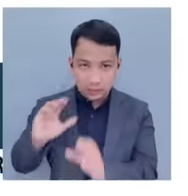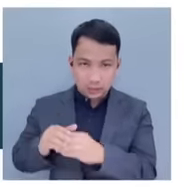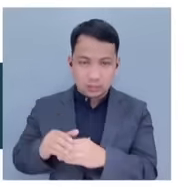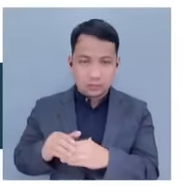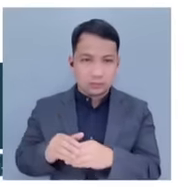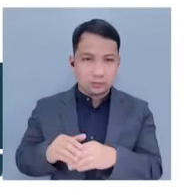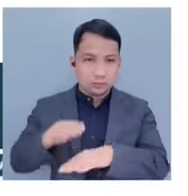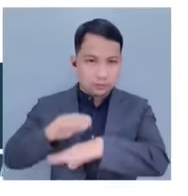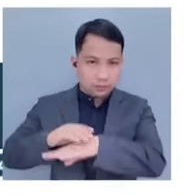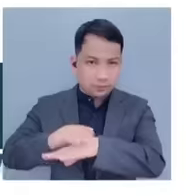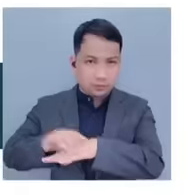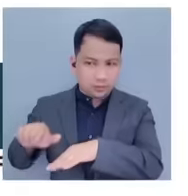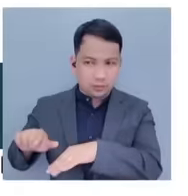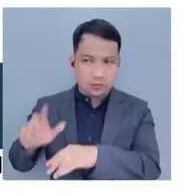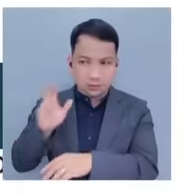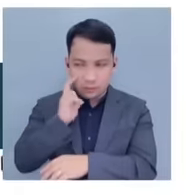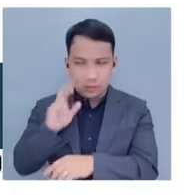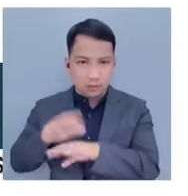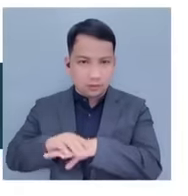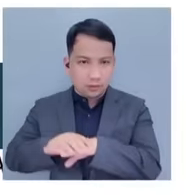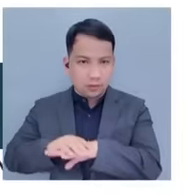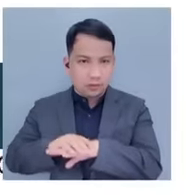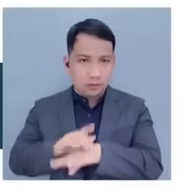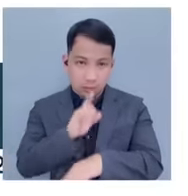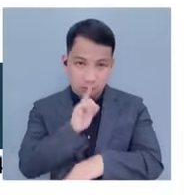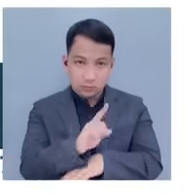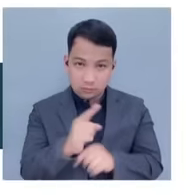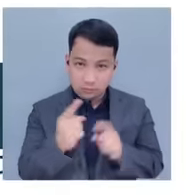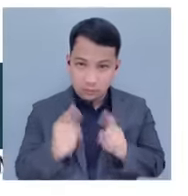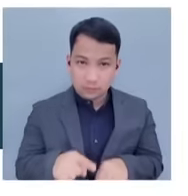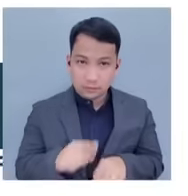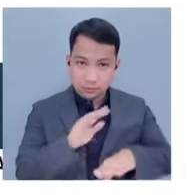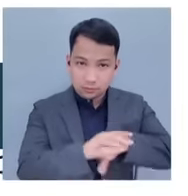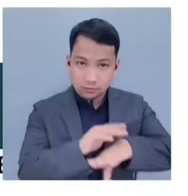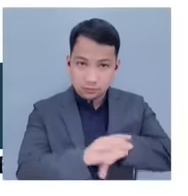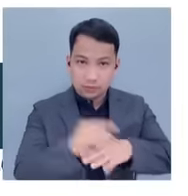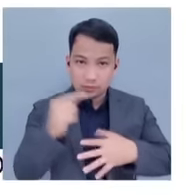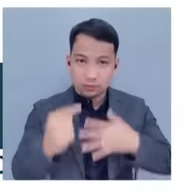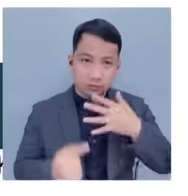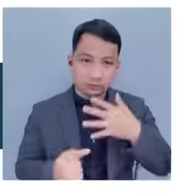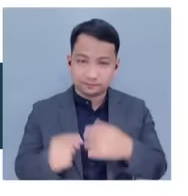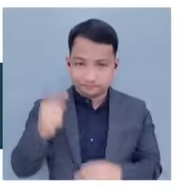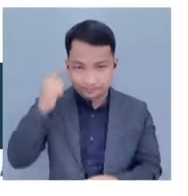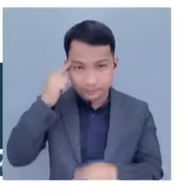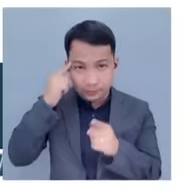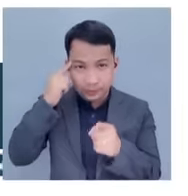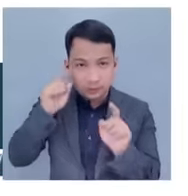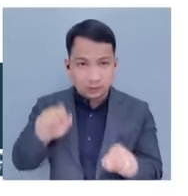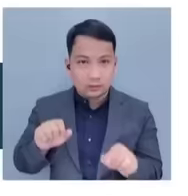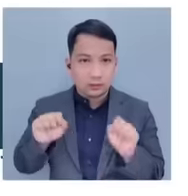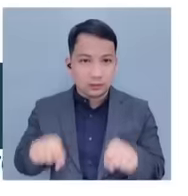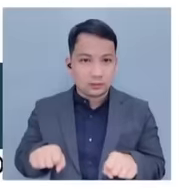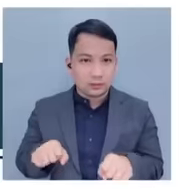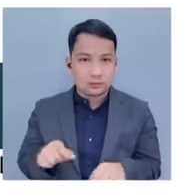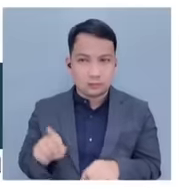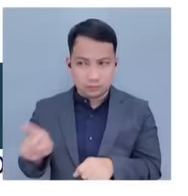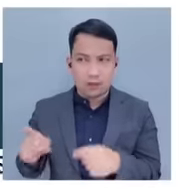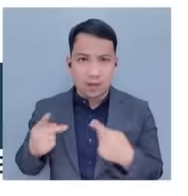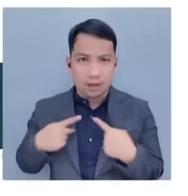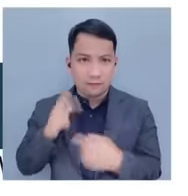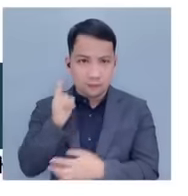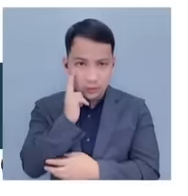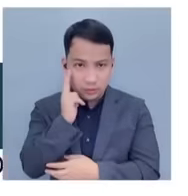altogether to make those threats real, to make true all mm-hmm. those threats. Do you think they still wield enough power to do